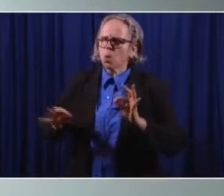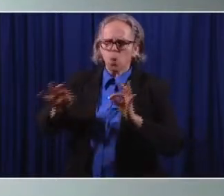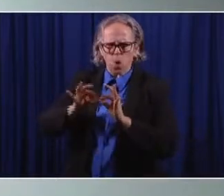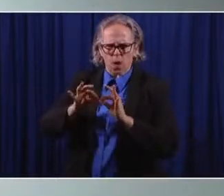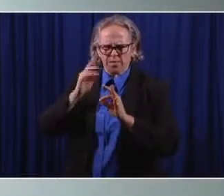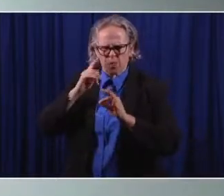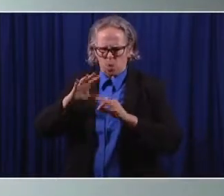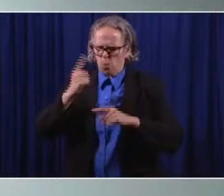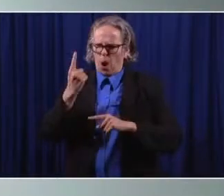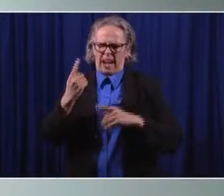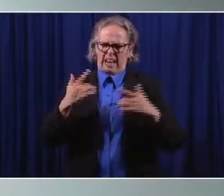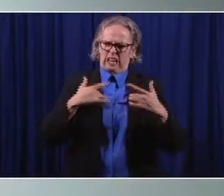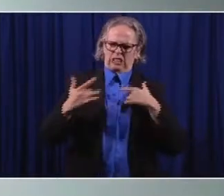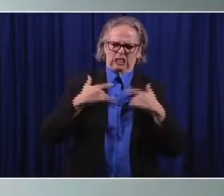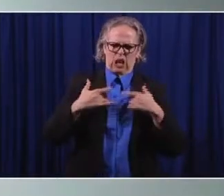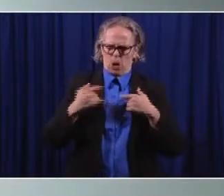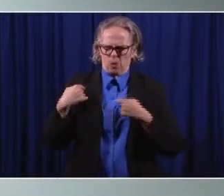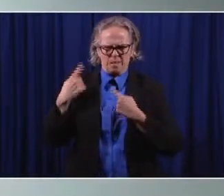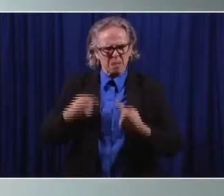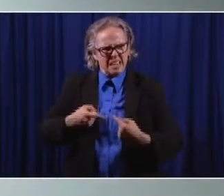long, for about the 22 weeks.